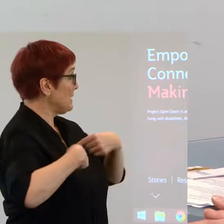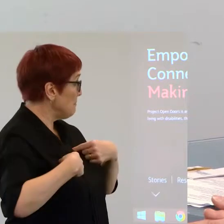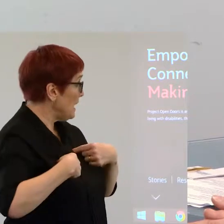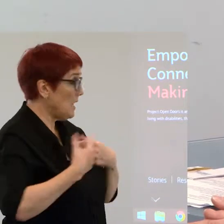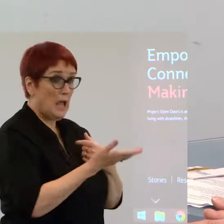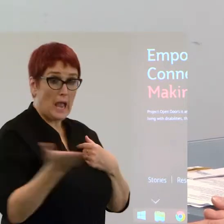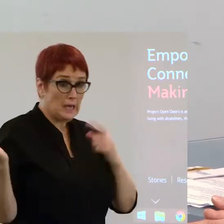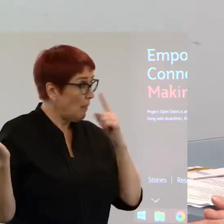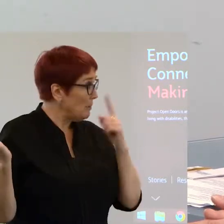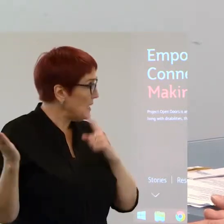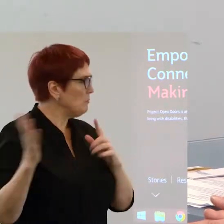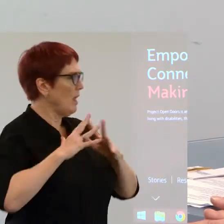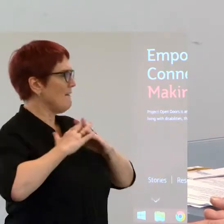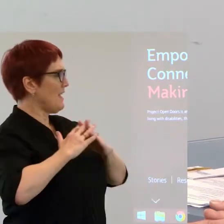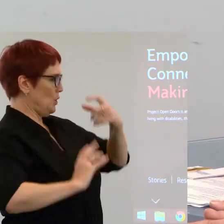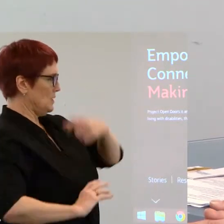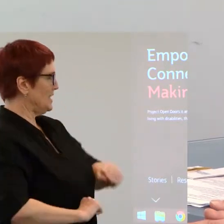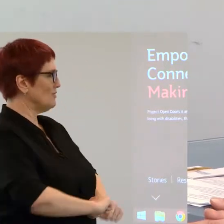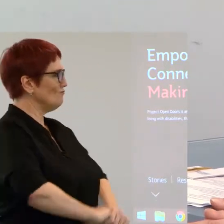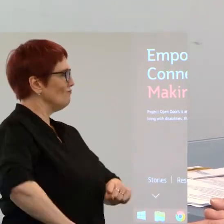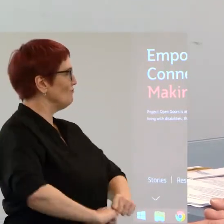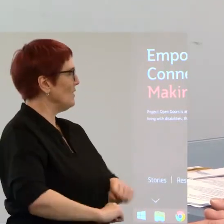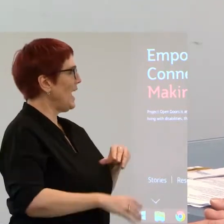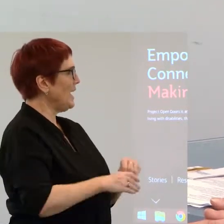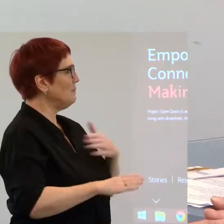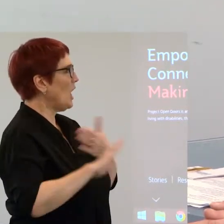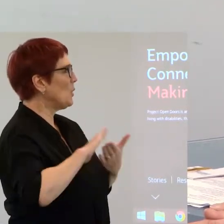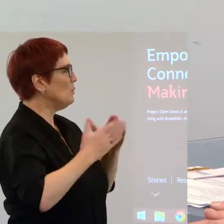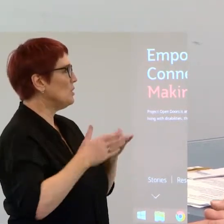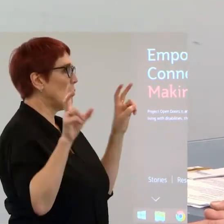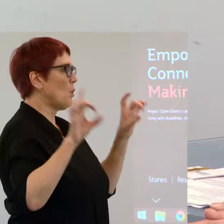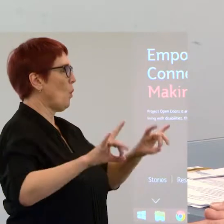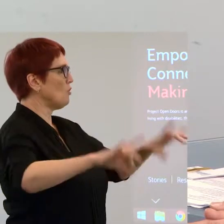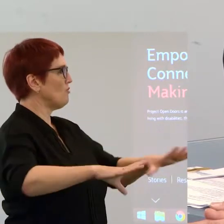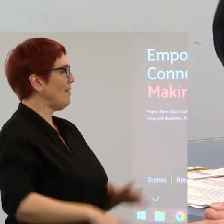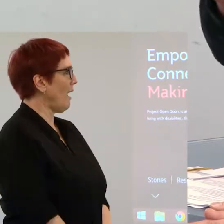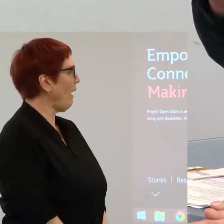many others a valued citizen in the community that we call Australia.